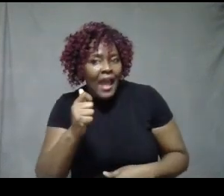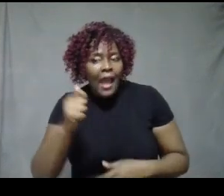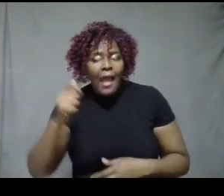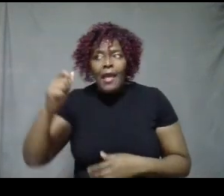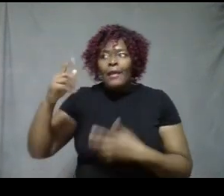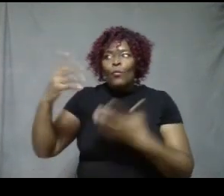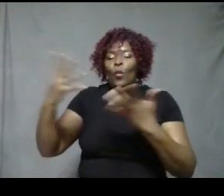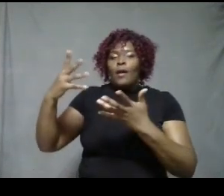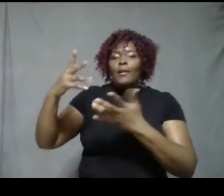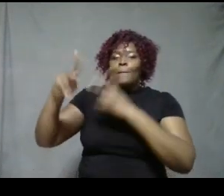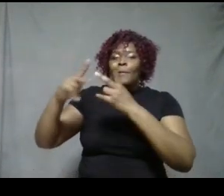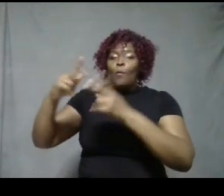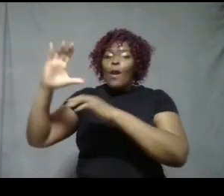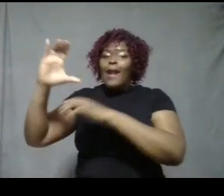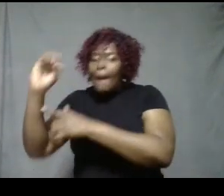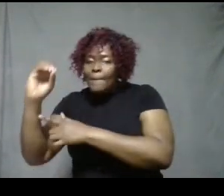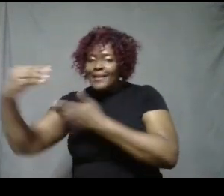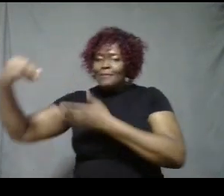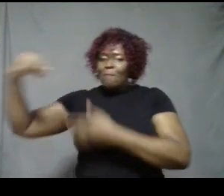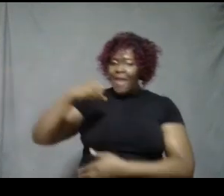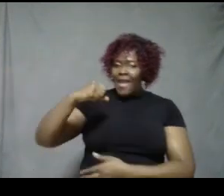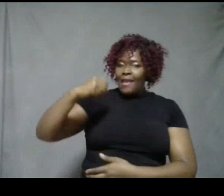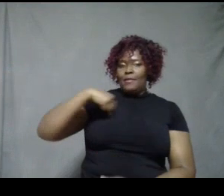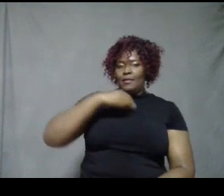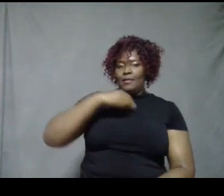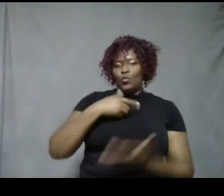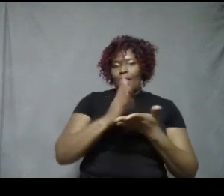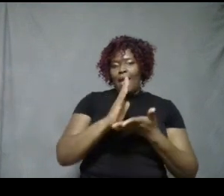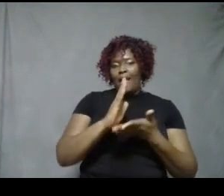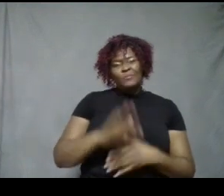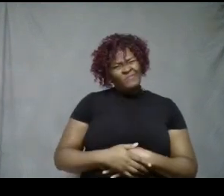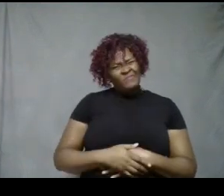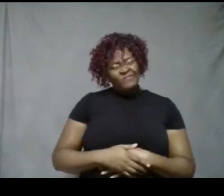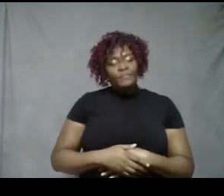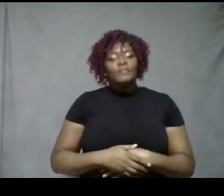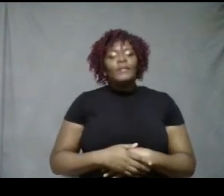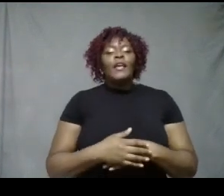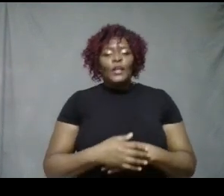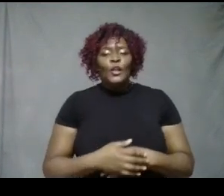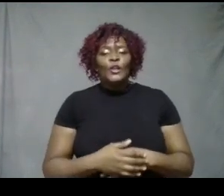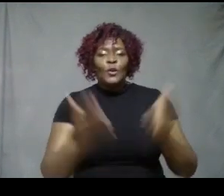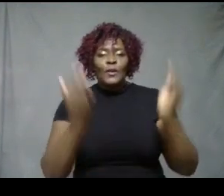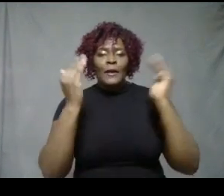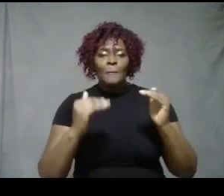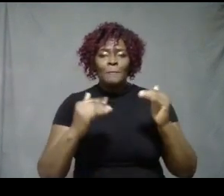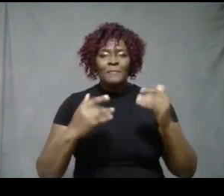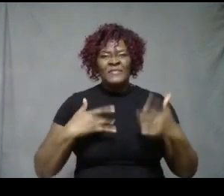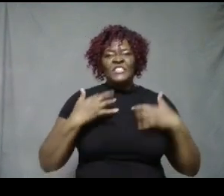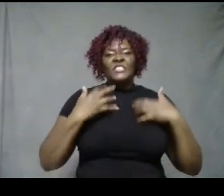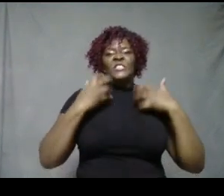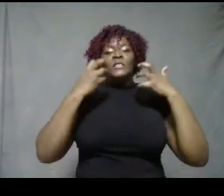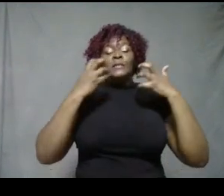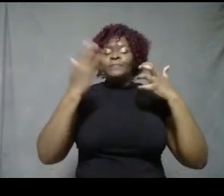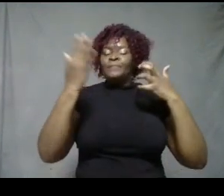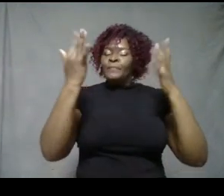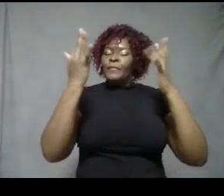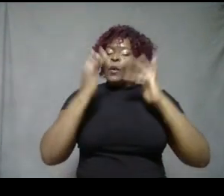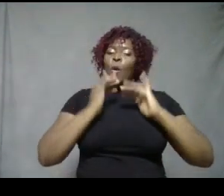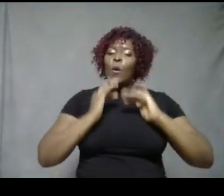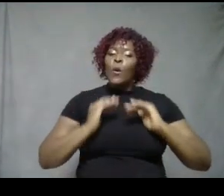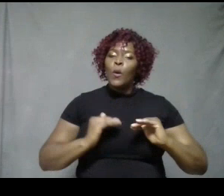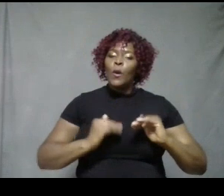regularly. My last thing, since I'm heading on that downward slope of, you know, irritation at the moment, is I want to agree